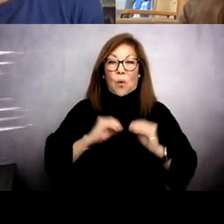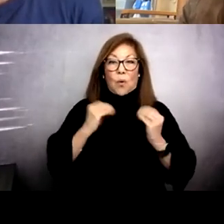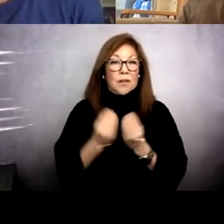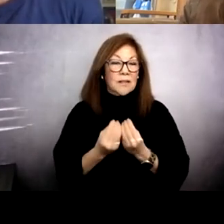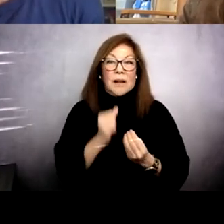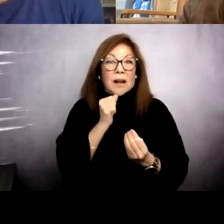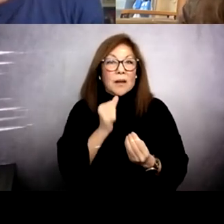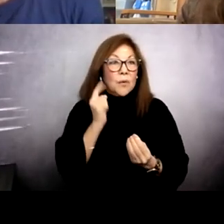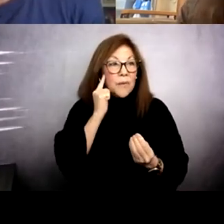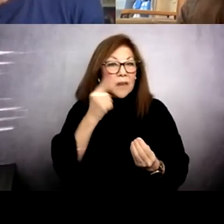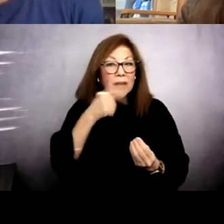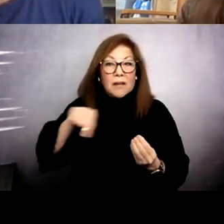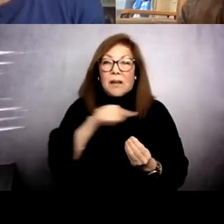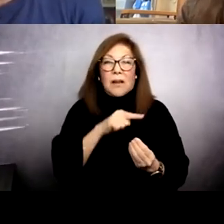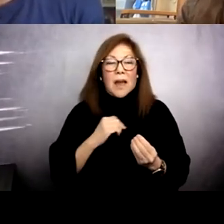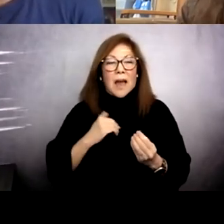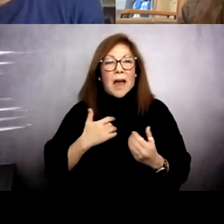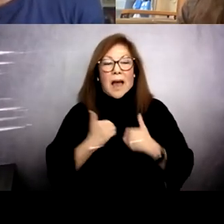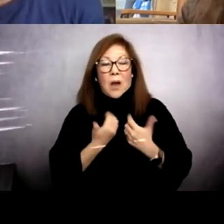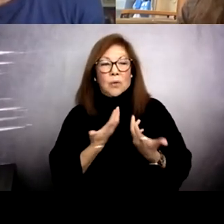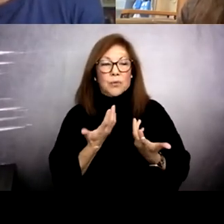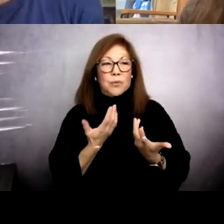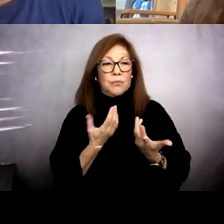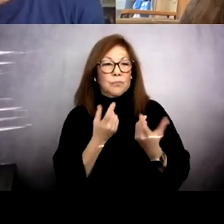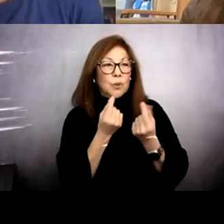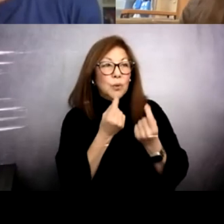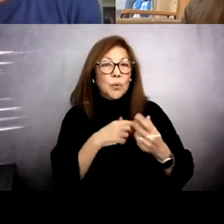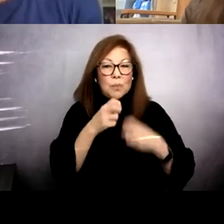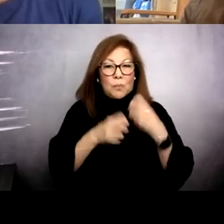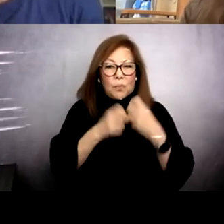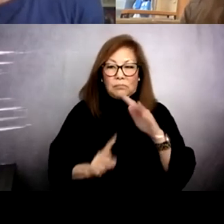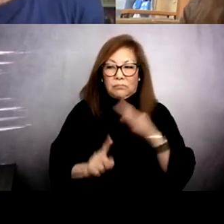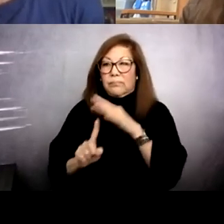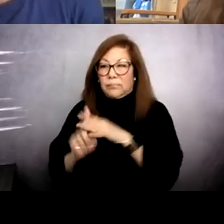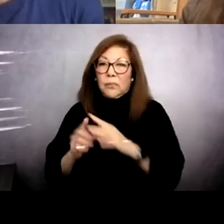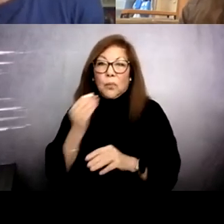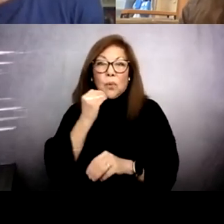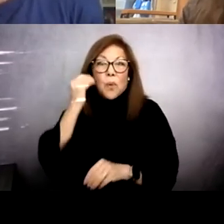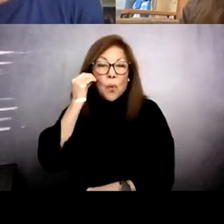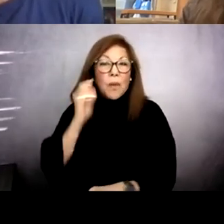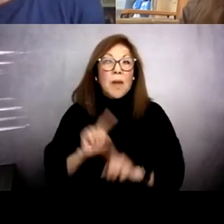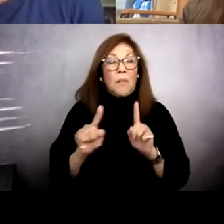any of us have a great sense of how to continually grapple with all of these problems with home, but